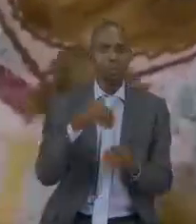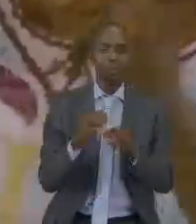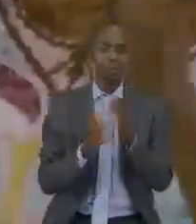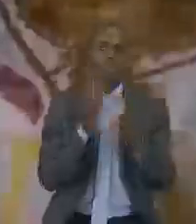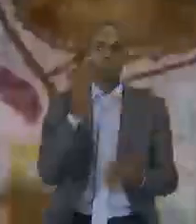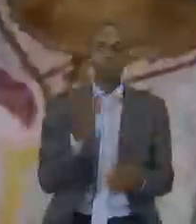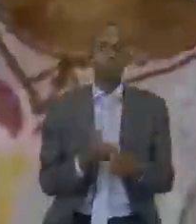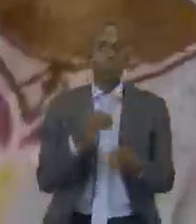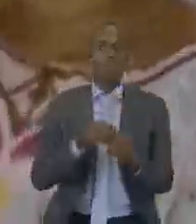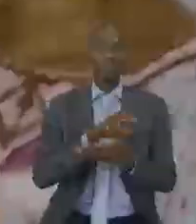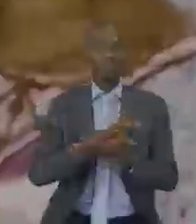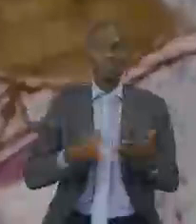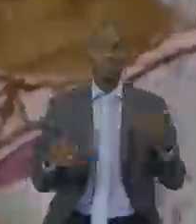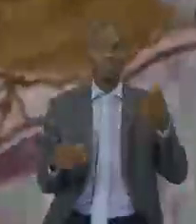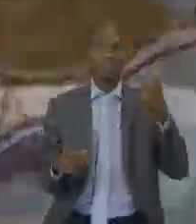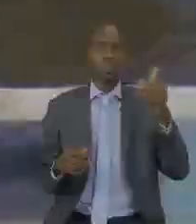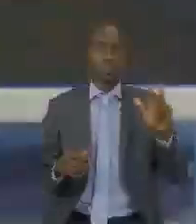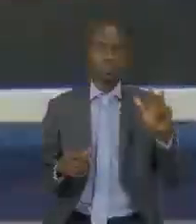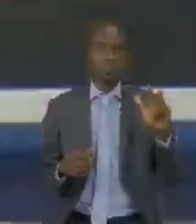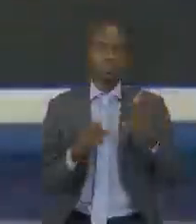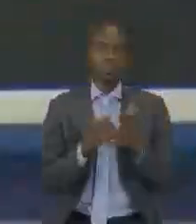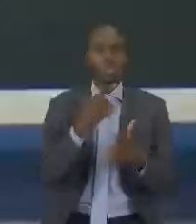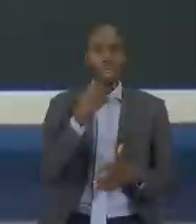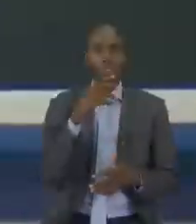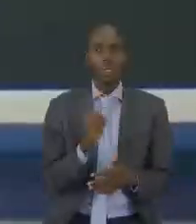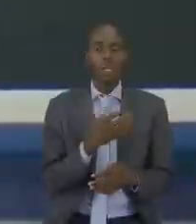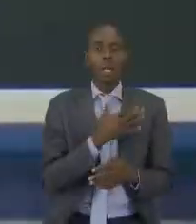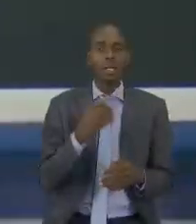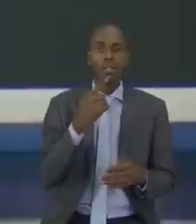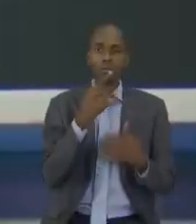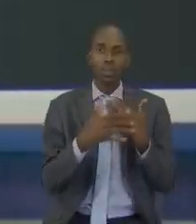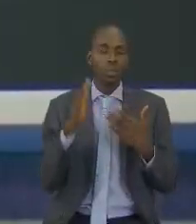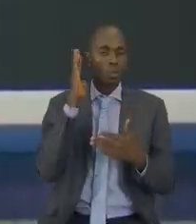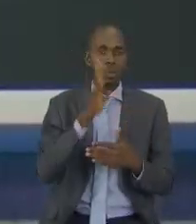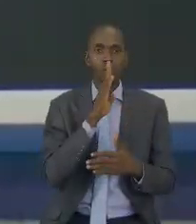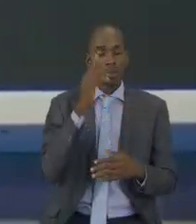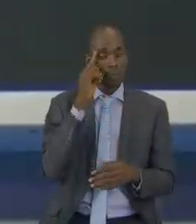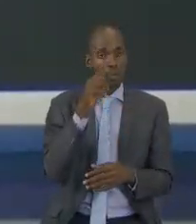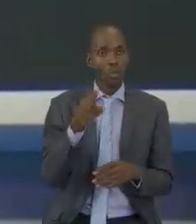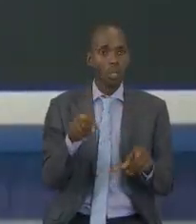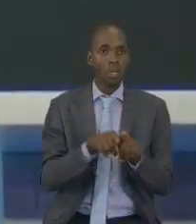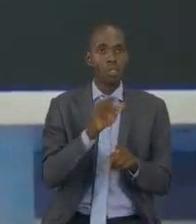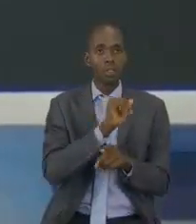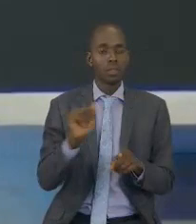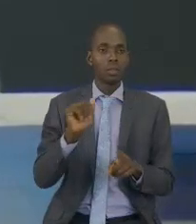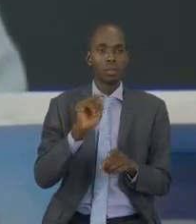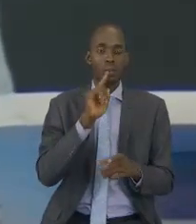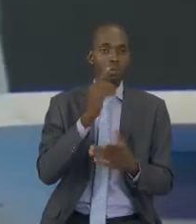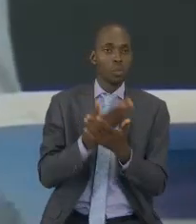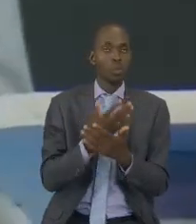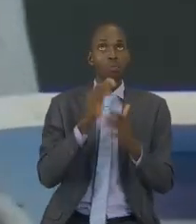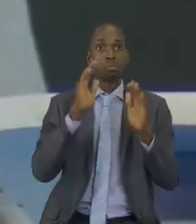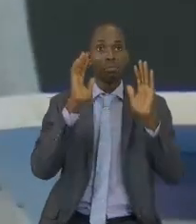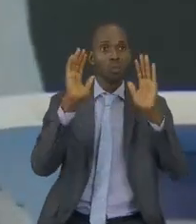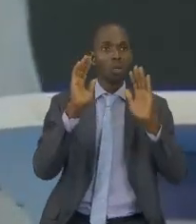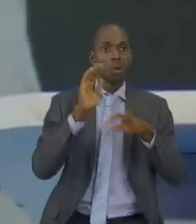verse 13, it says, and the blood shall be for you for a token, for a sign upon the